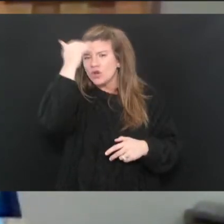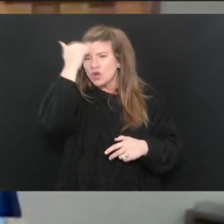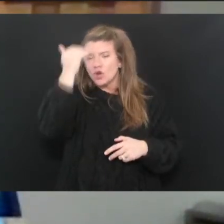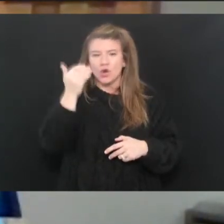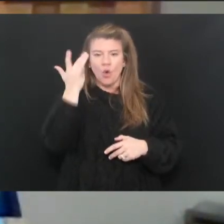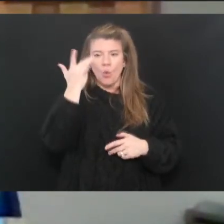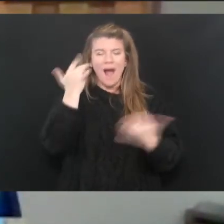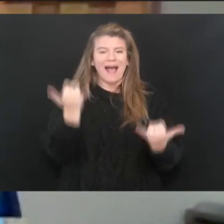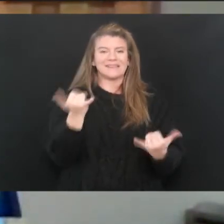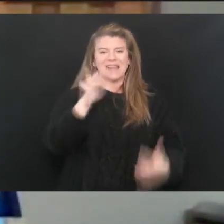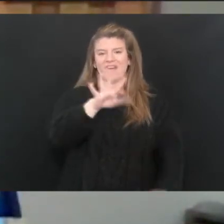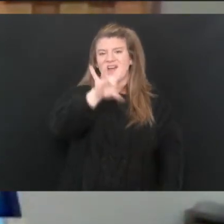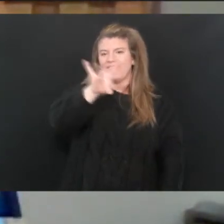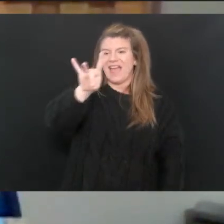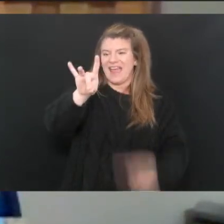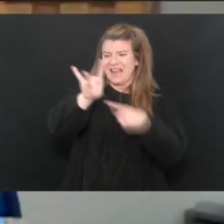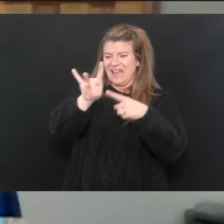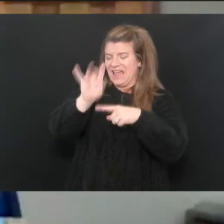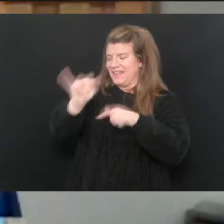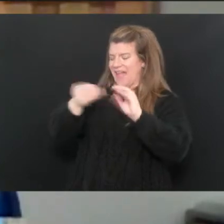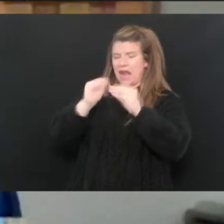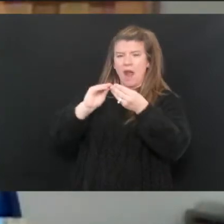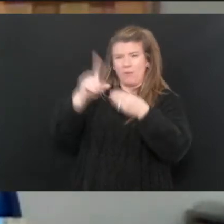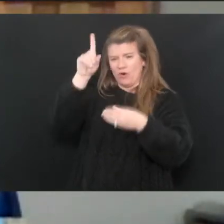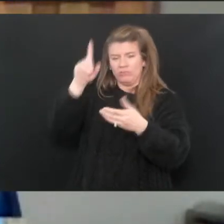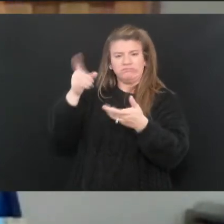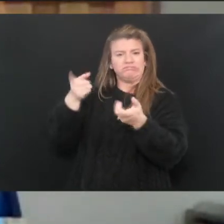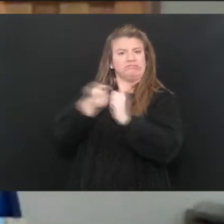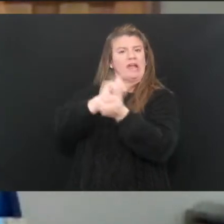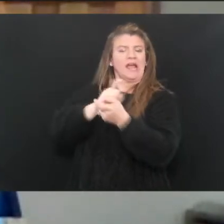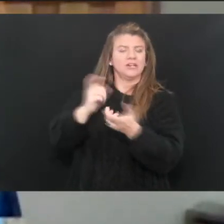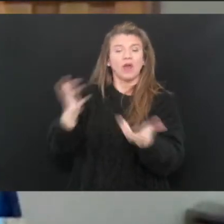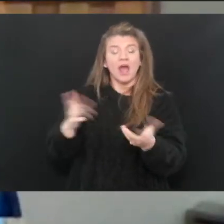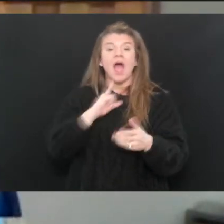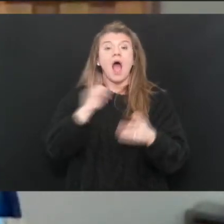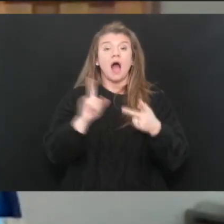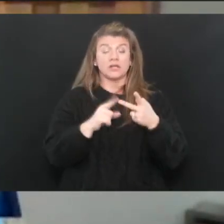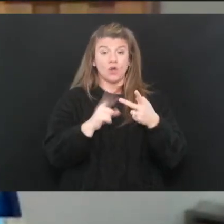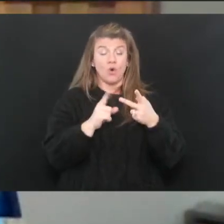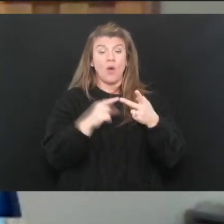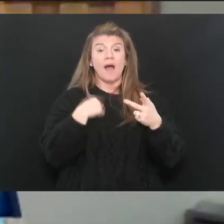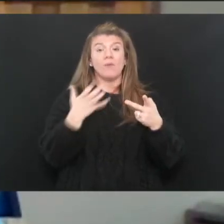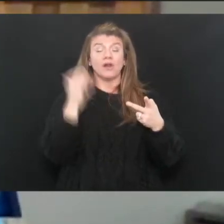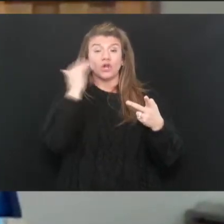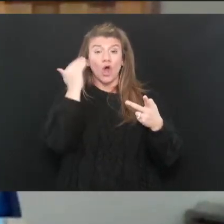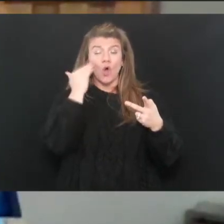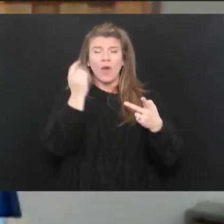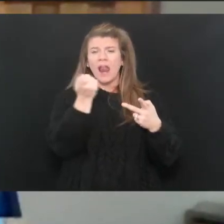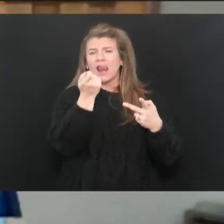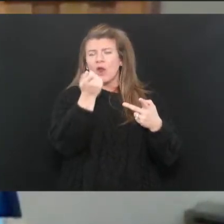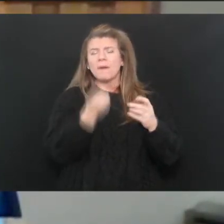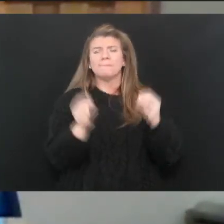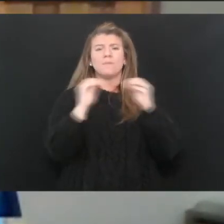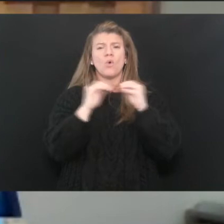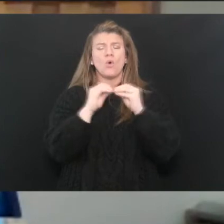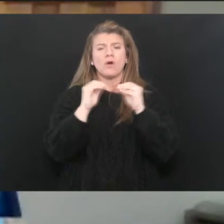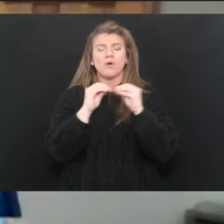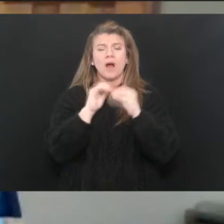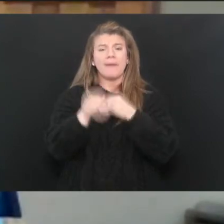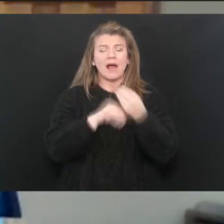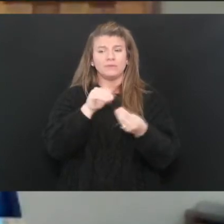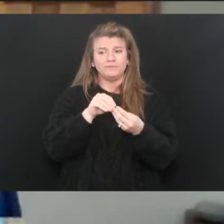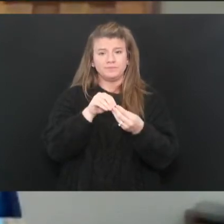saying 588? Why this number specifically? And also, I'm wondering just a little bit more